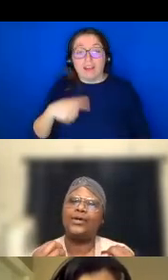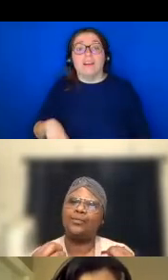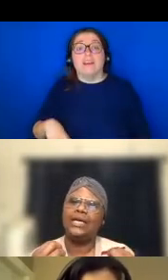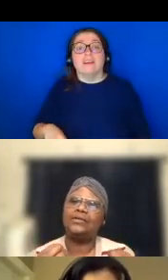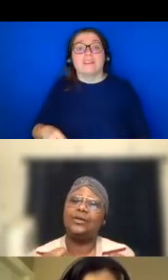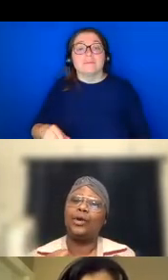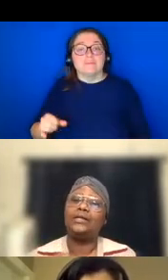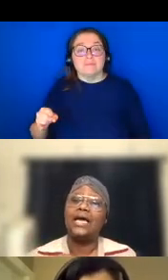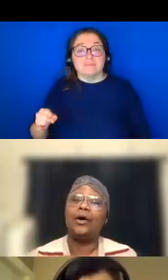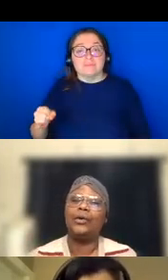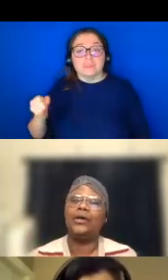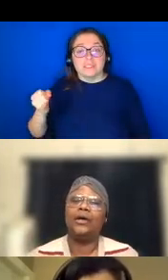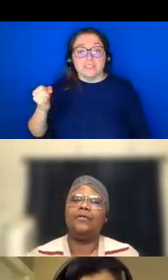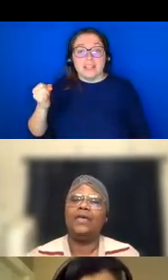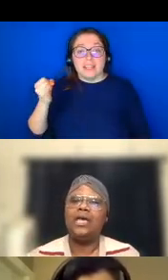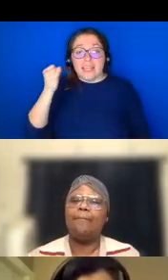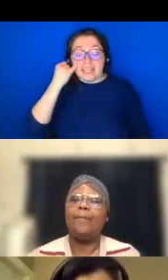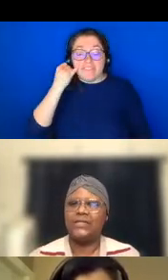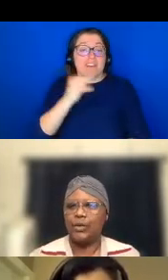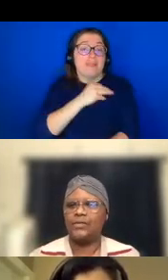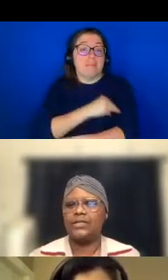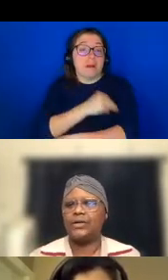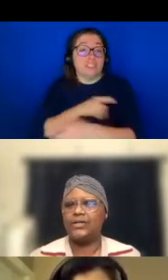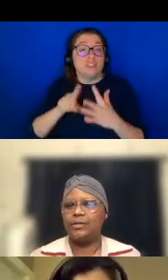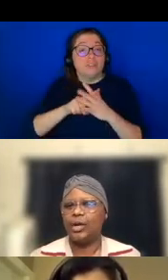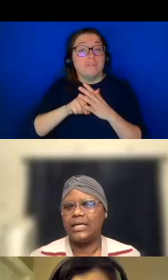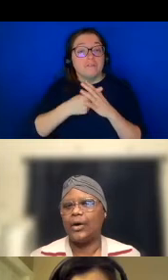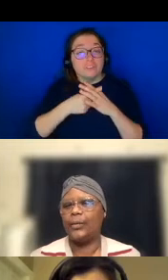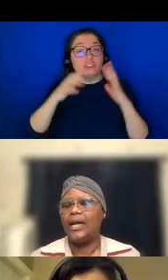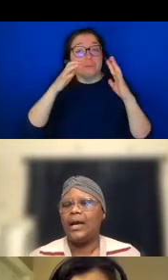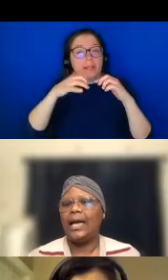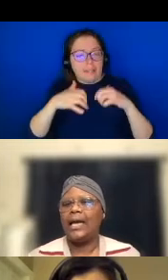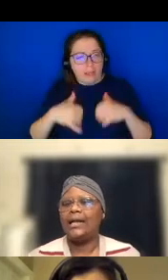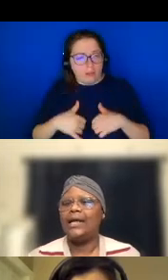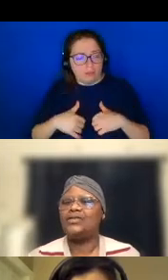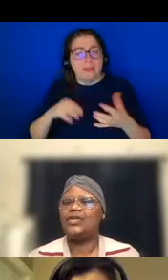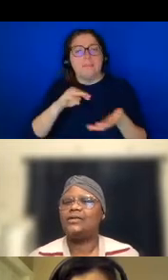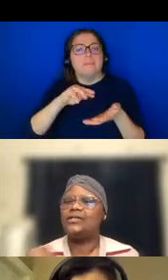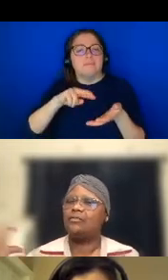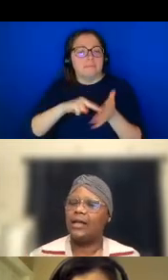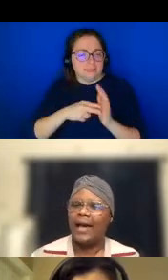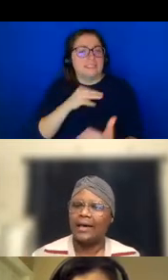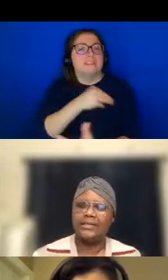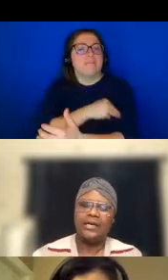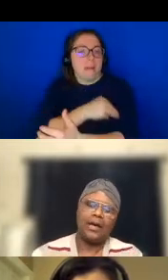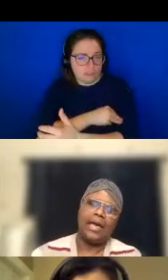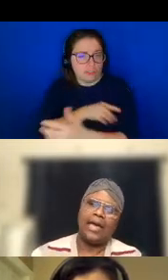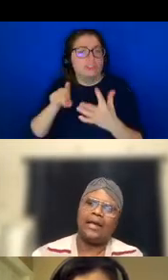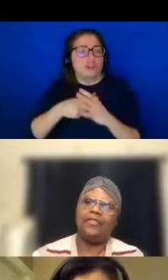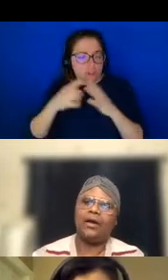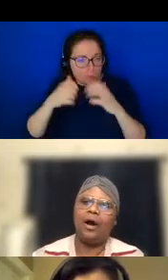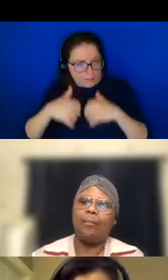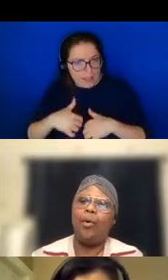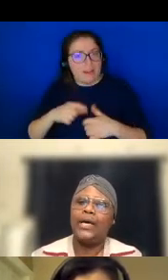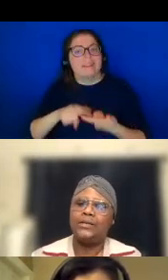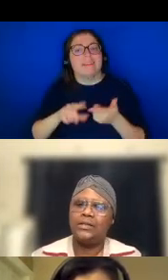fibers begin to break down, the muscle starts to break down and it starts to relax. And